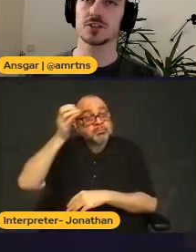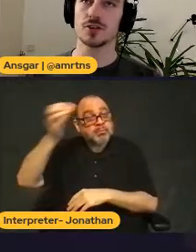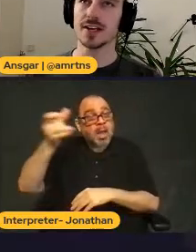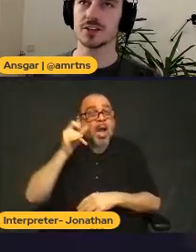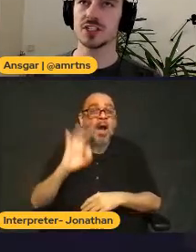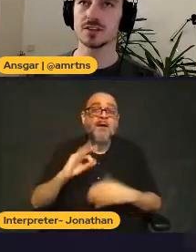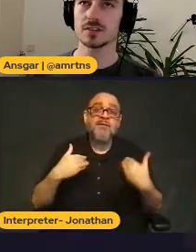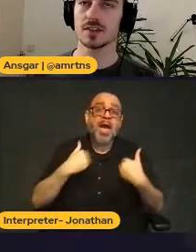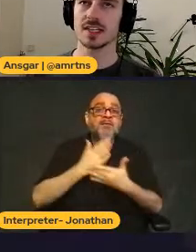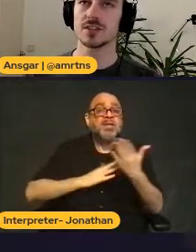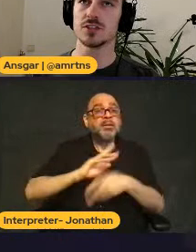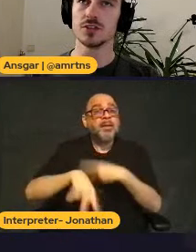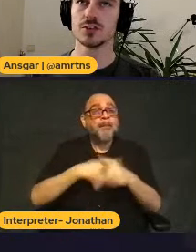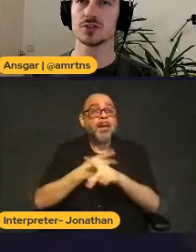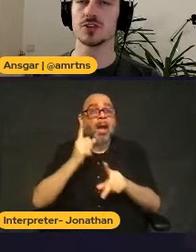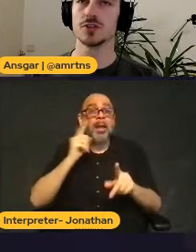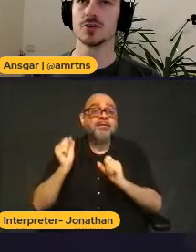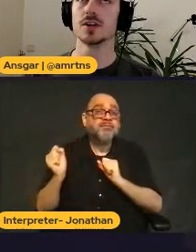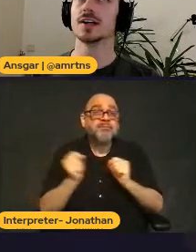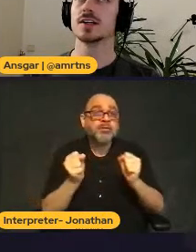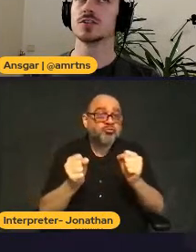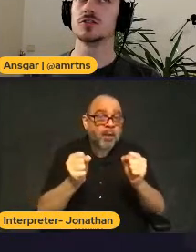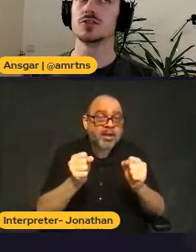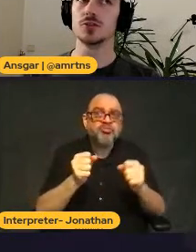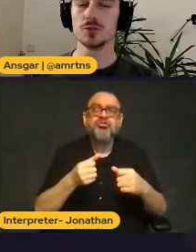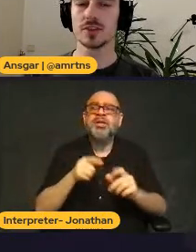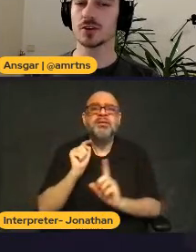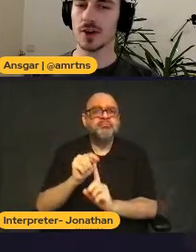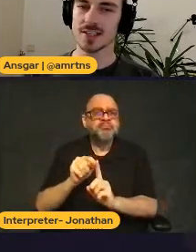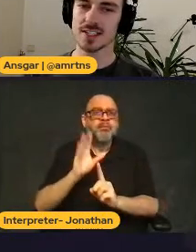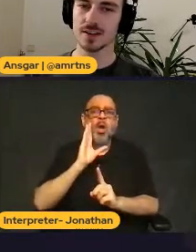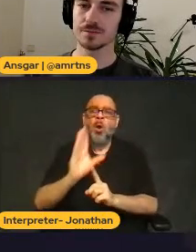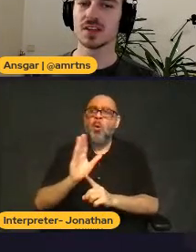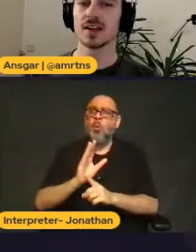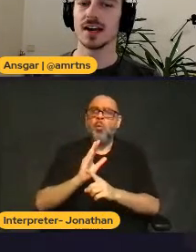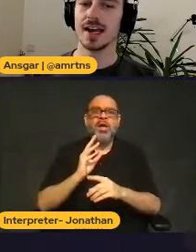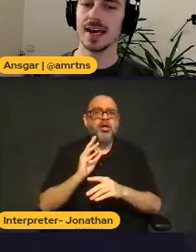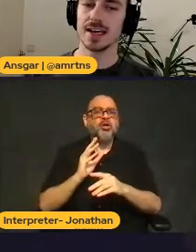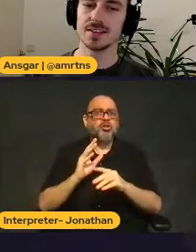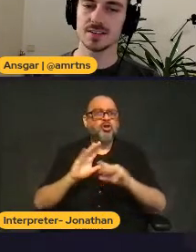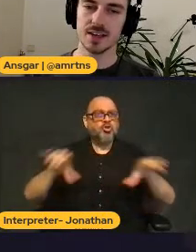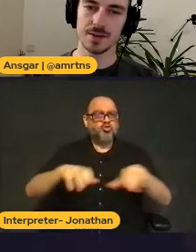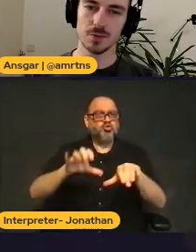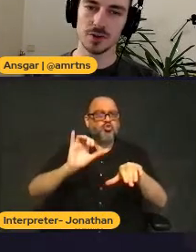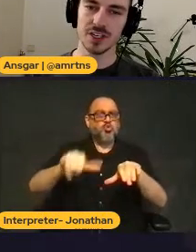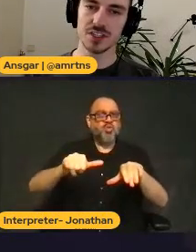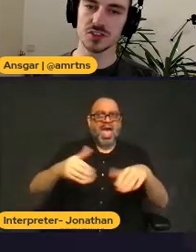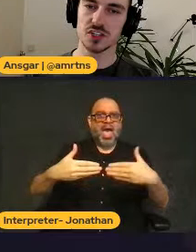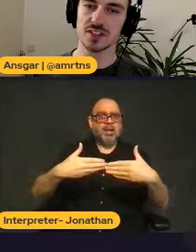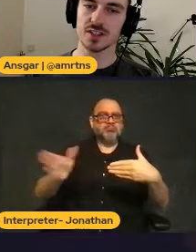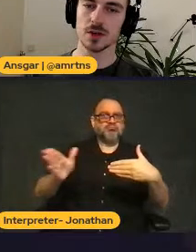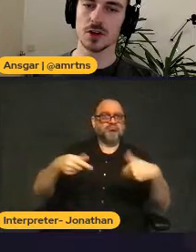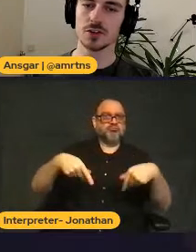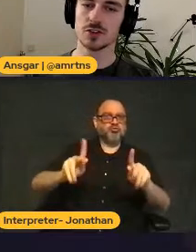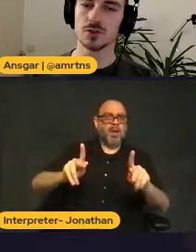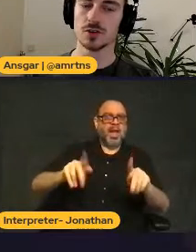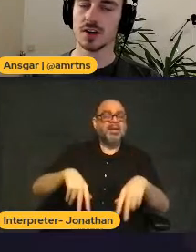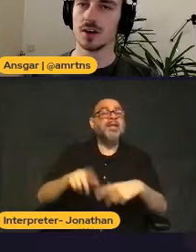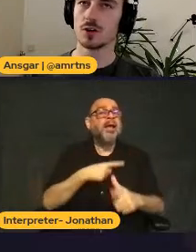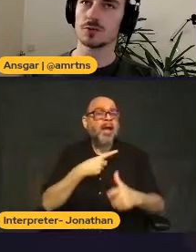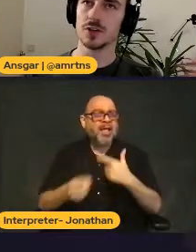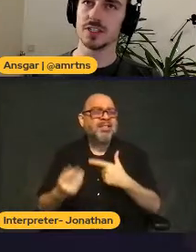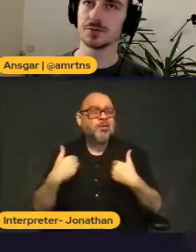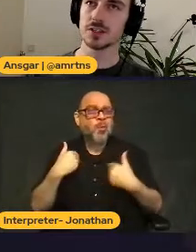kind of strategy that's used to do the granting. And over here is just some code